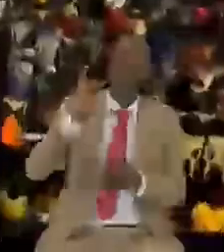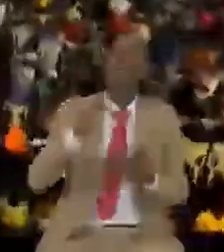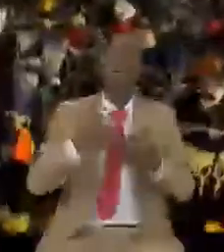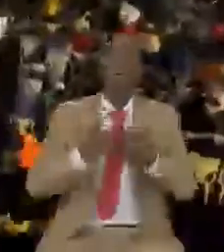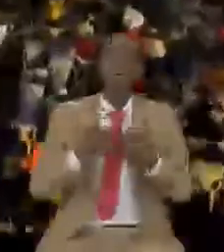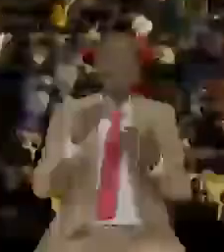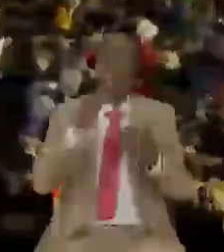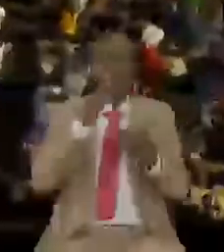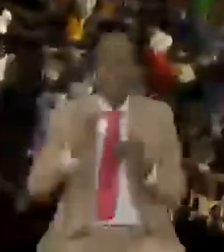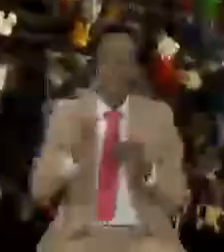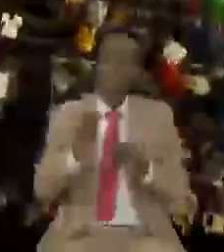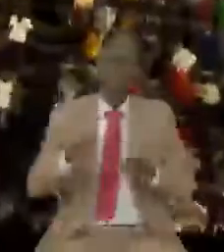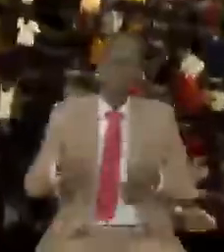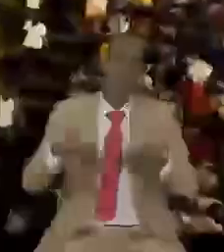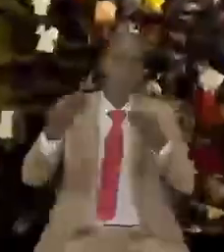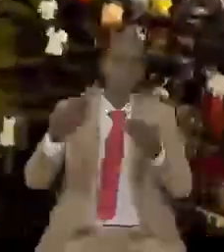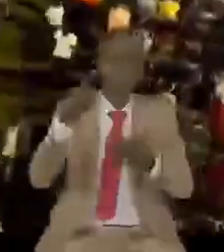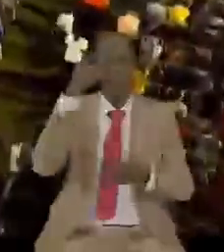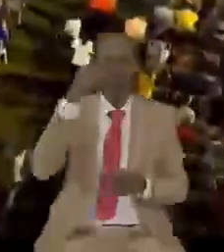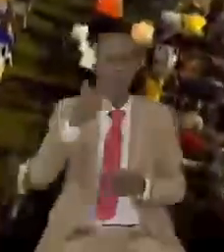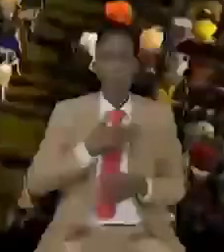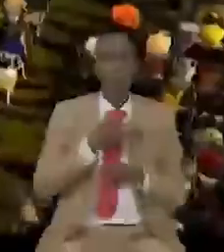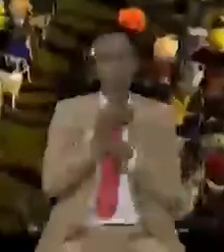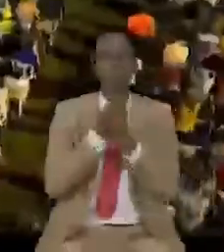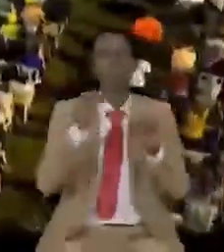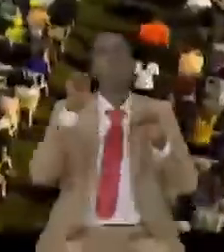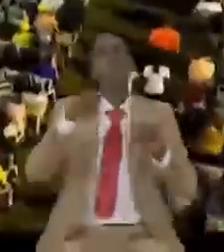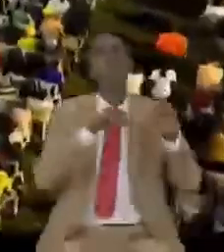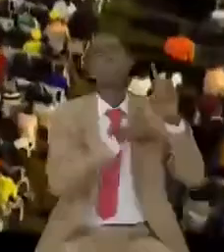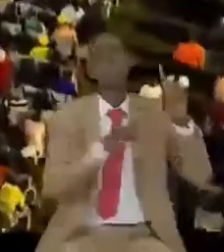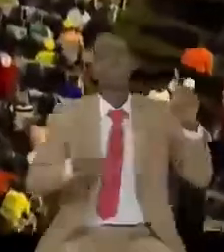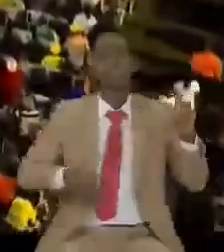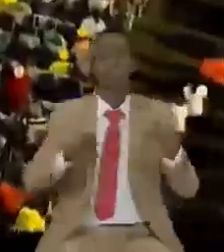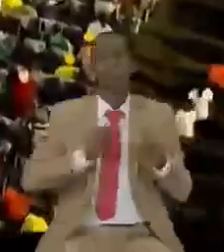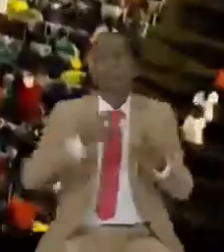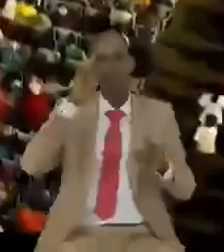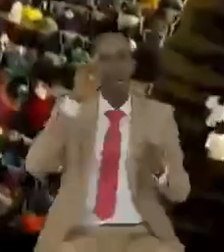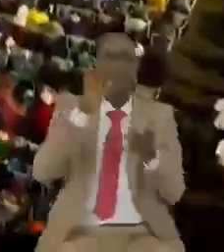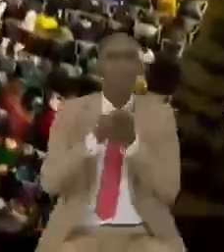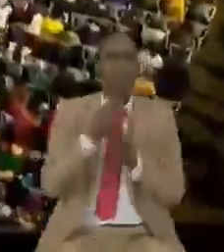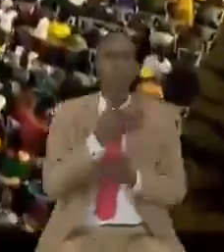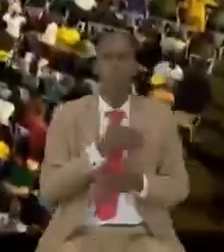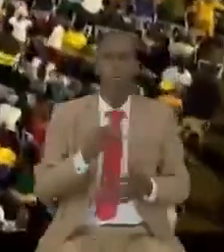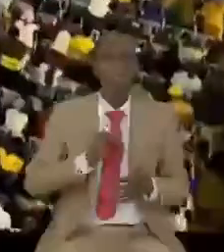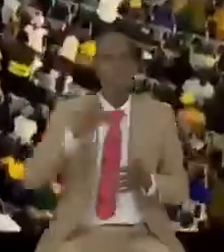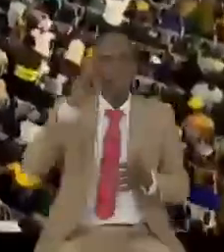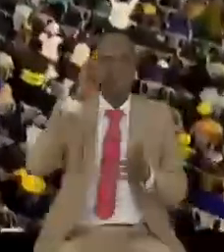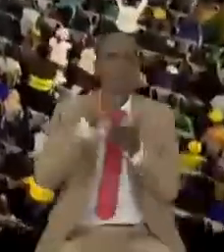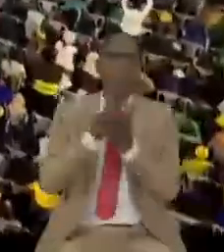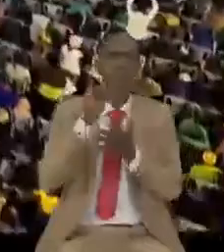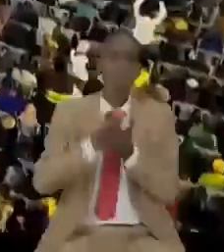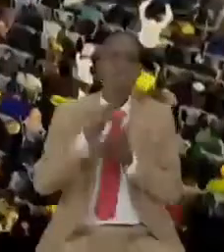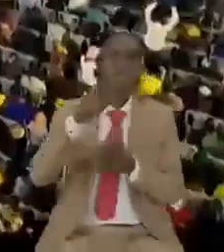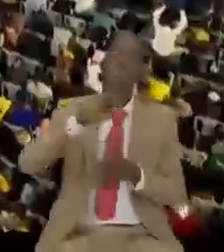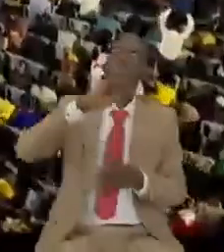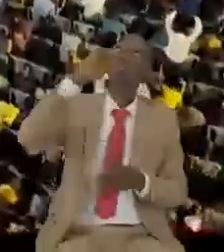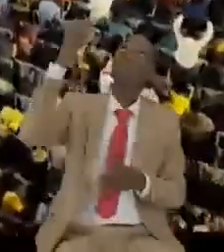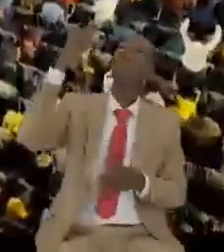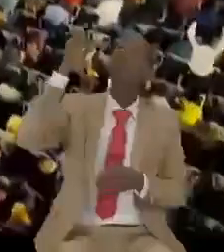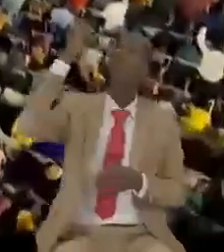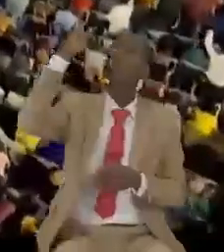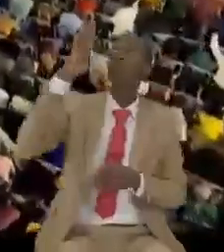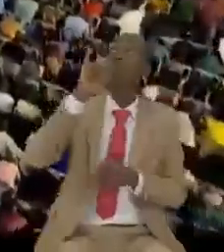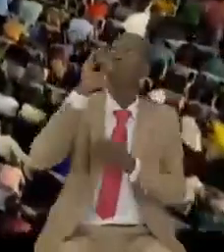for my salvation. Yes, Lord, I believe. And I believe that the grace of God is coming into my life